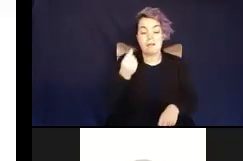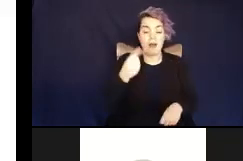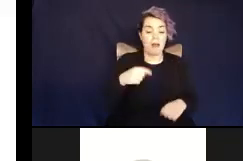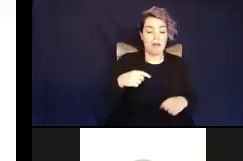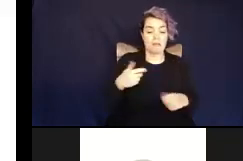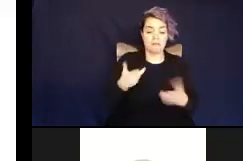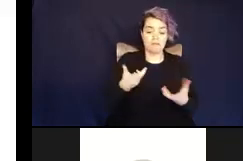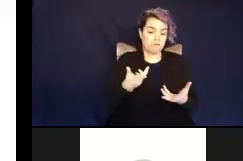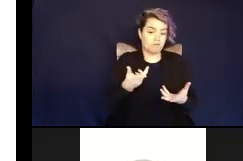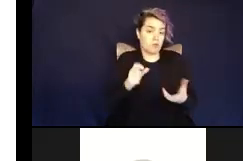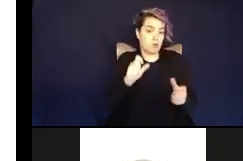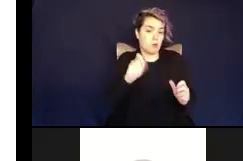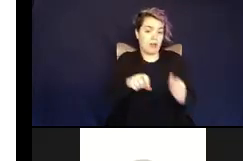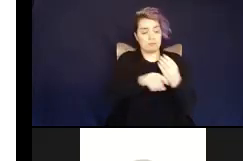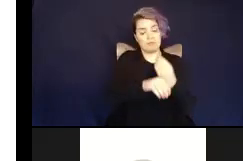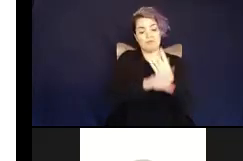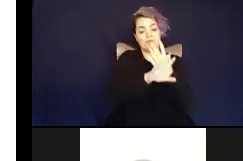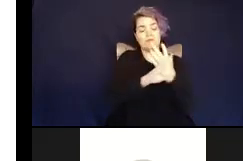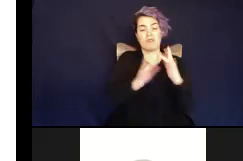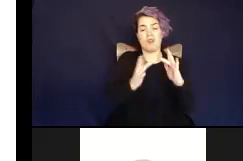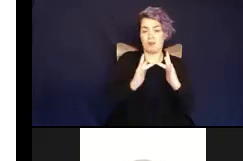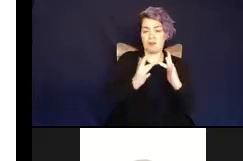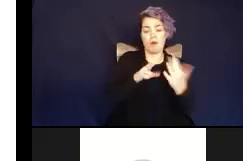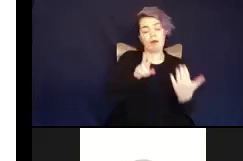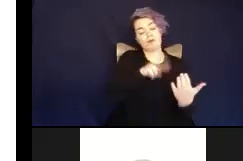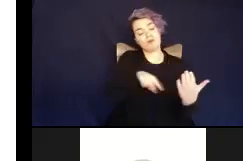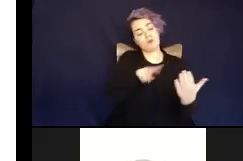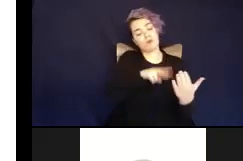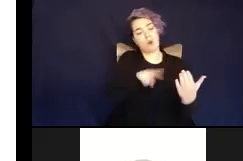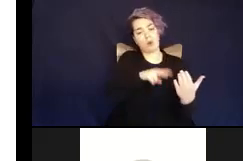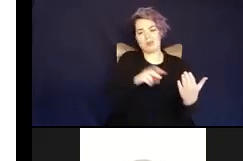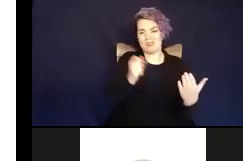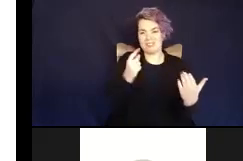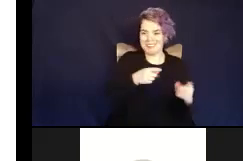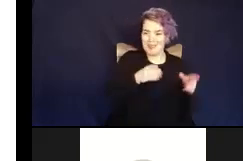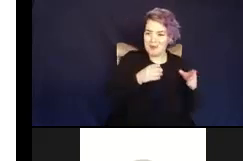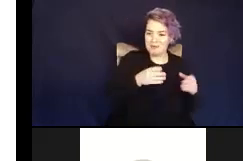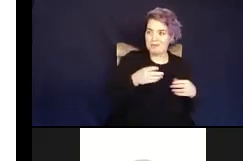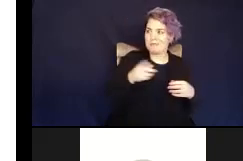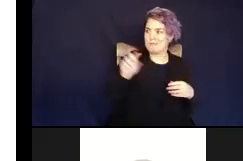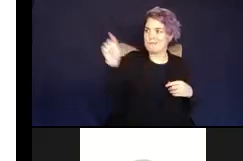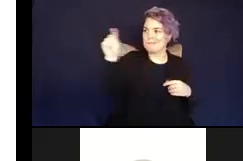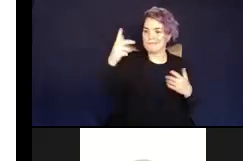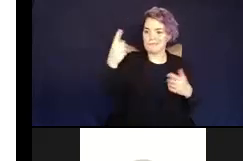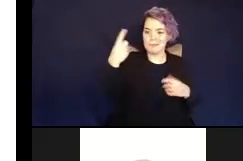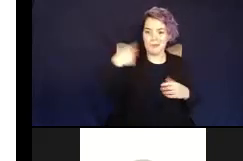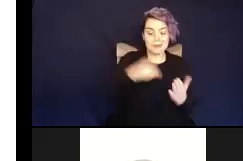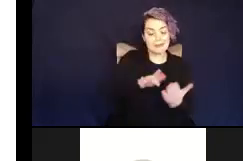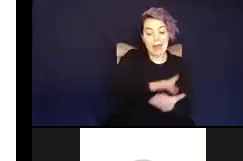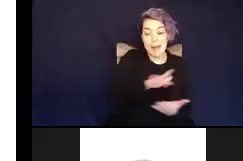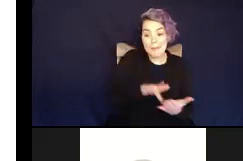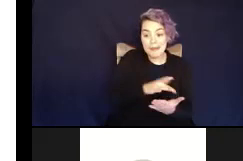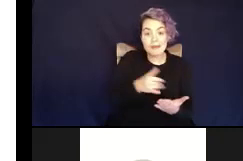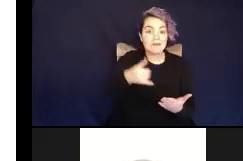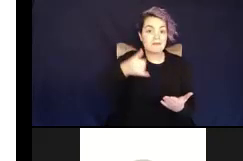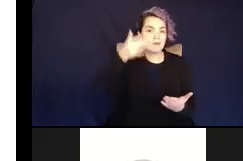virtual tours. That takes some work too, to get somebody with a tablet or a smartphone or something into